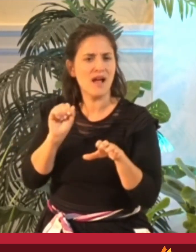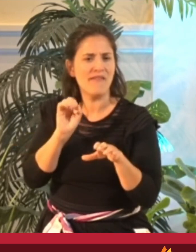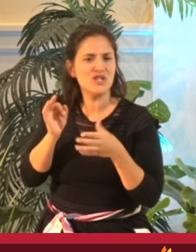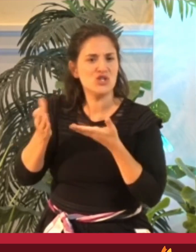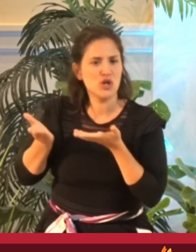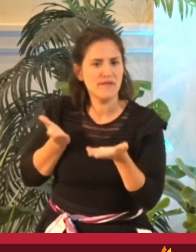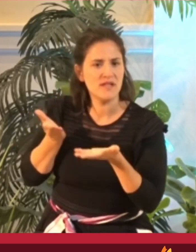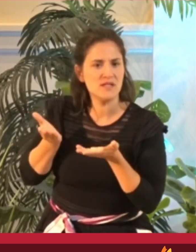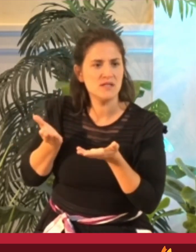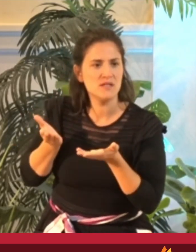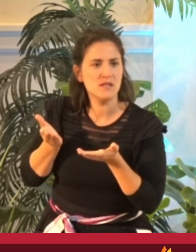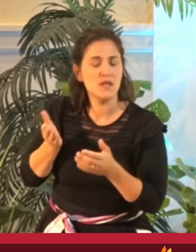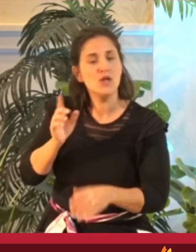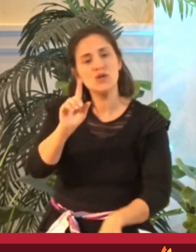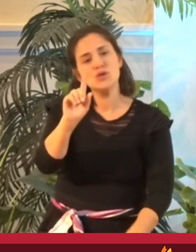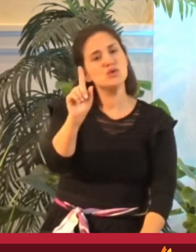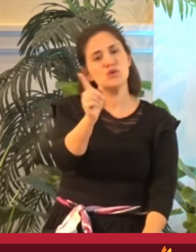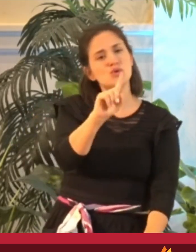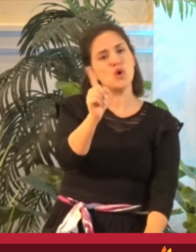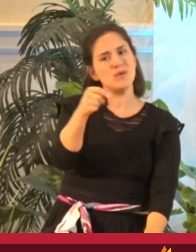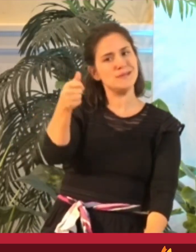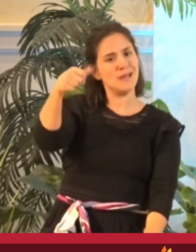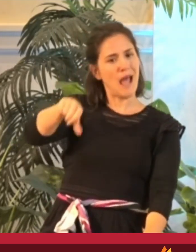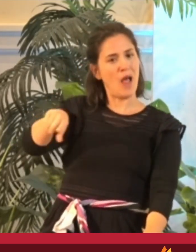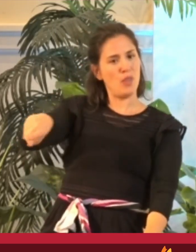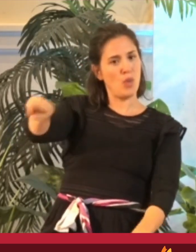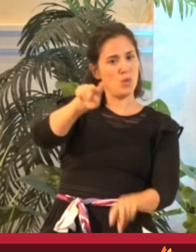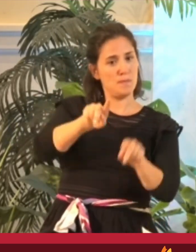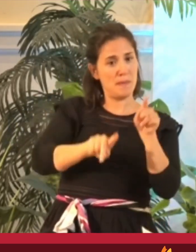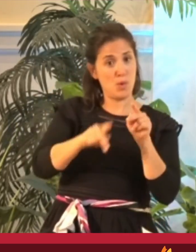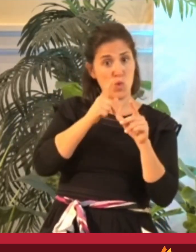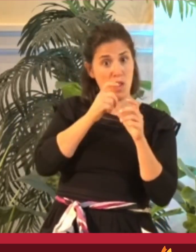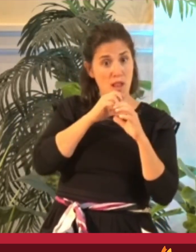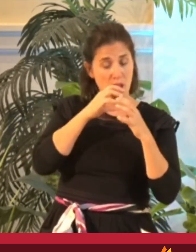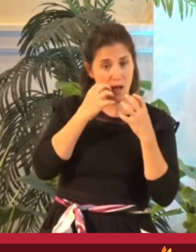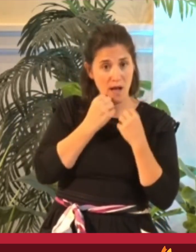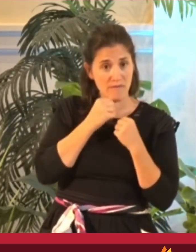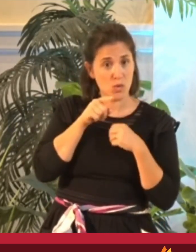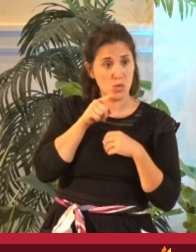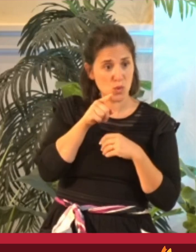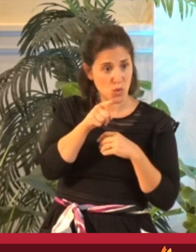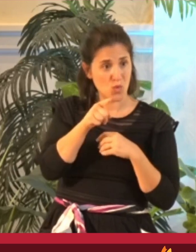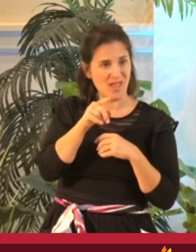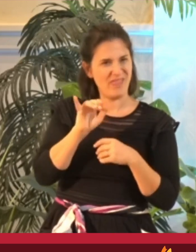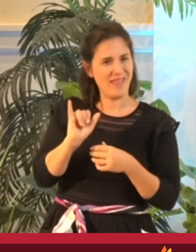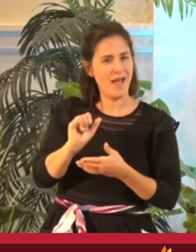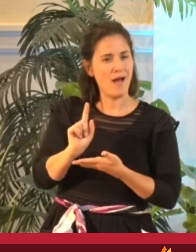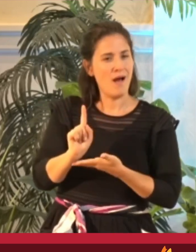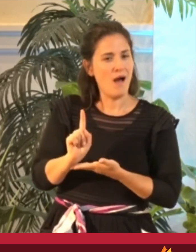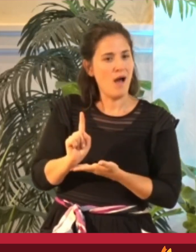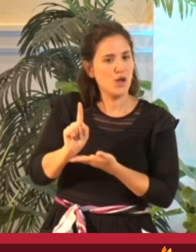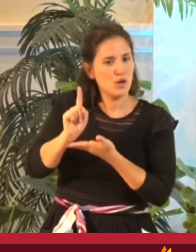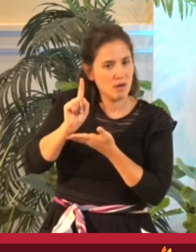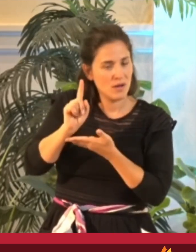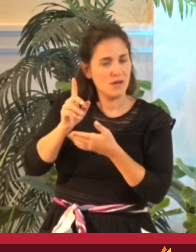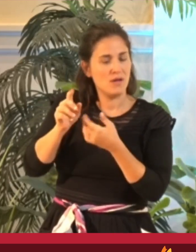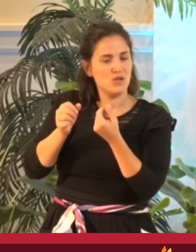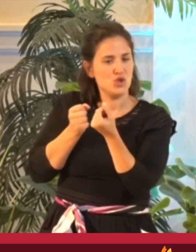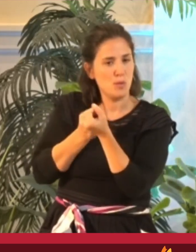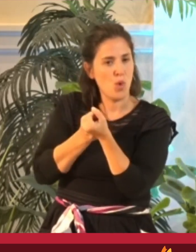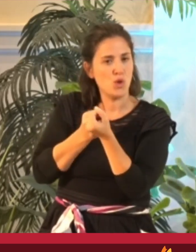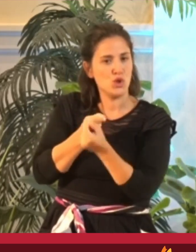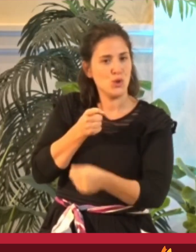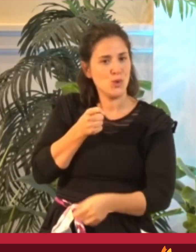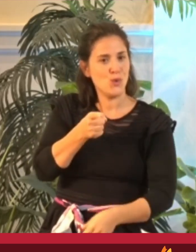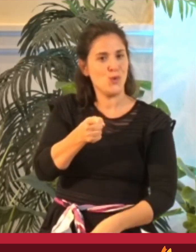Don't deny the people who love you the honor and privilege of being there to support you in your time